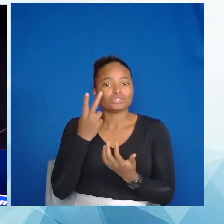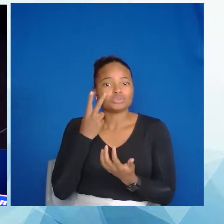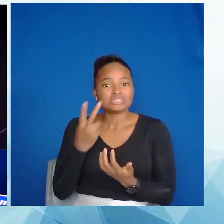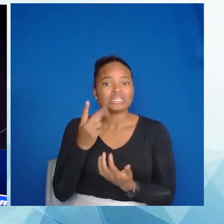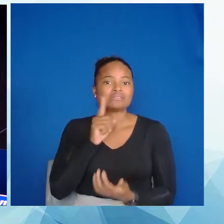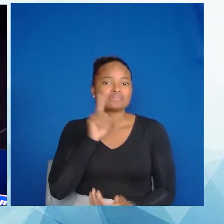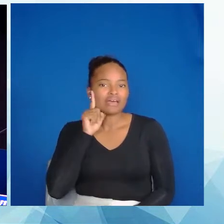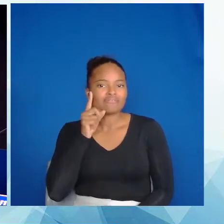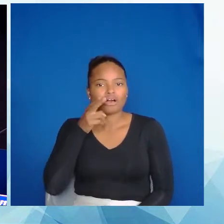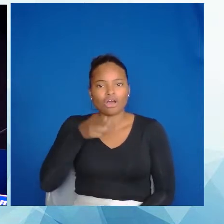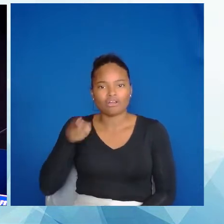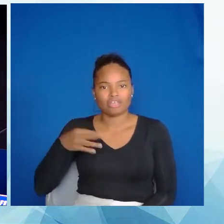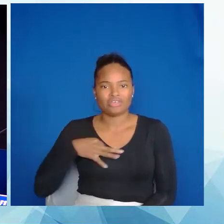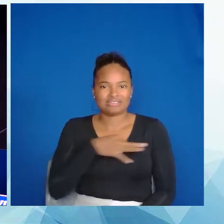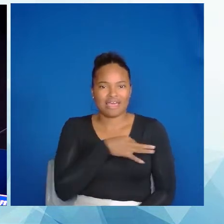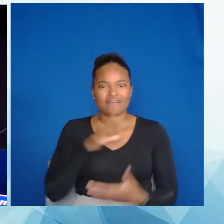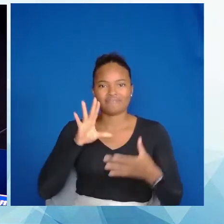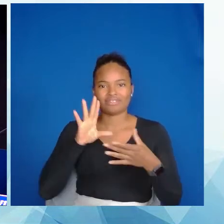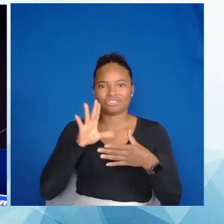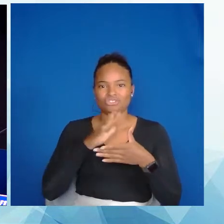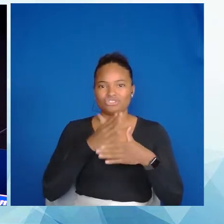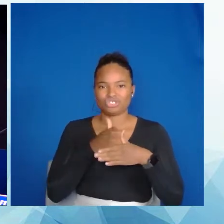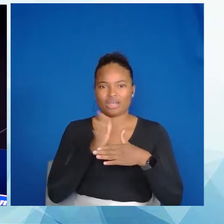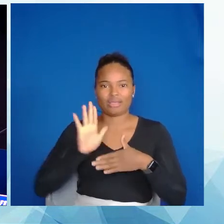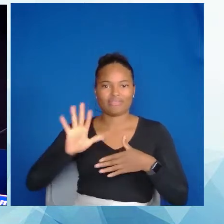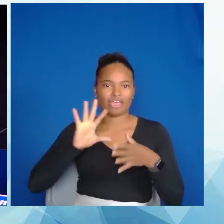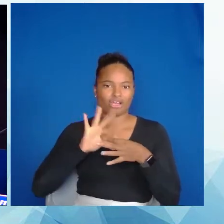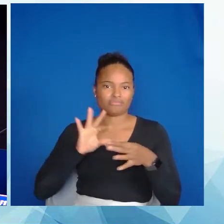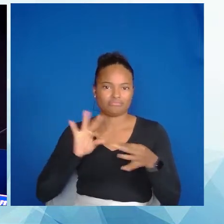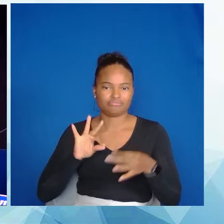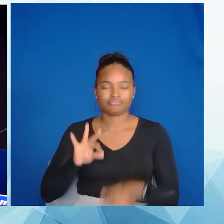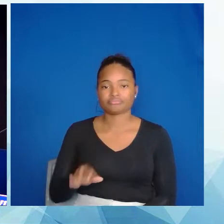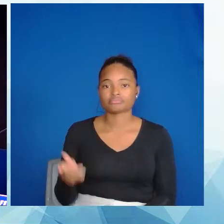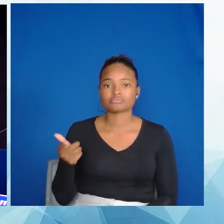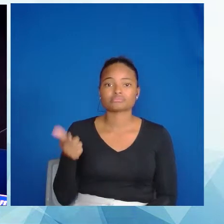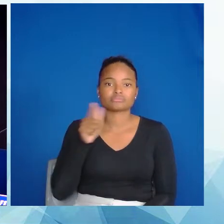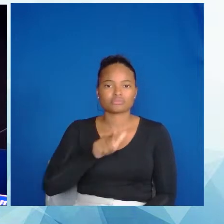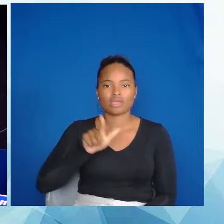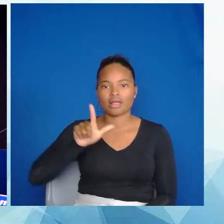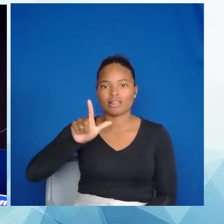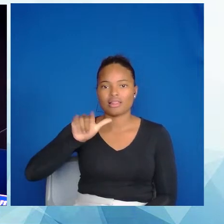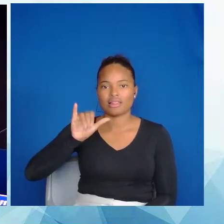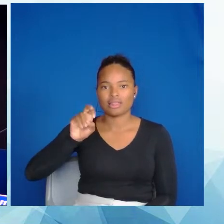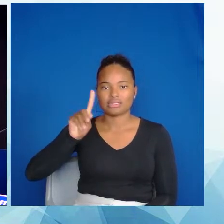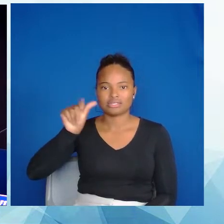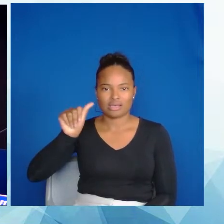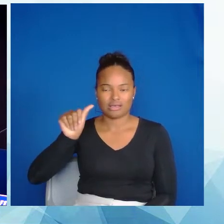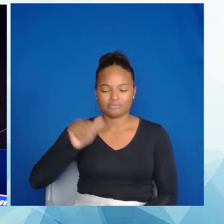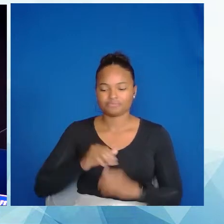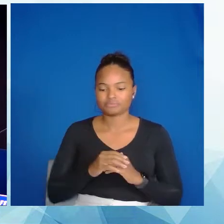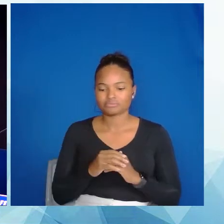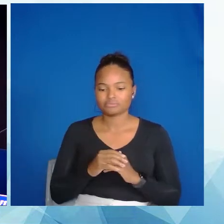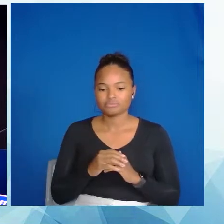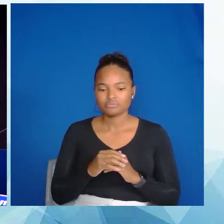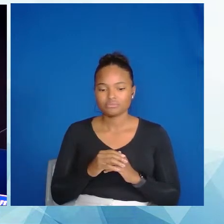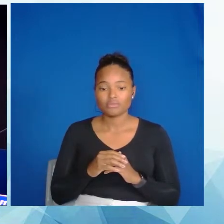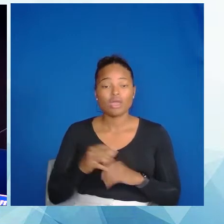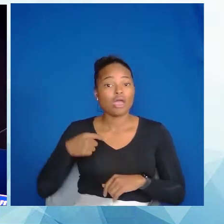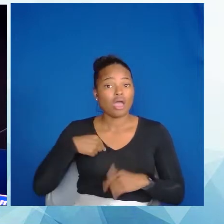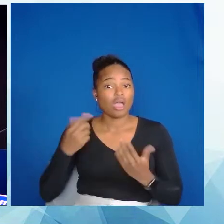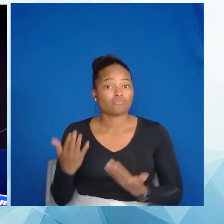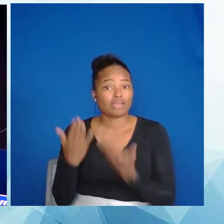their perspectives on that piece. And this is Linda. With that in mind, I do have a suggestion that we hold